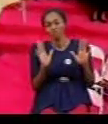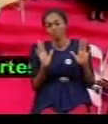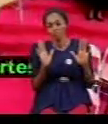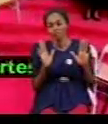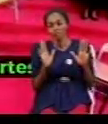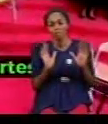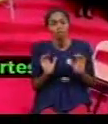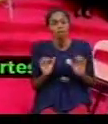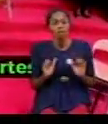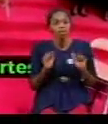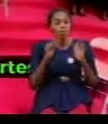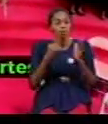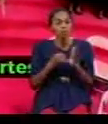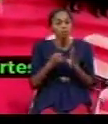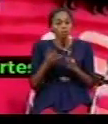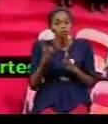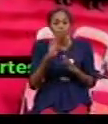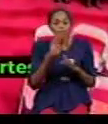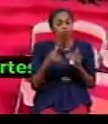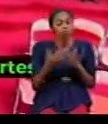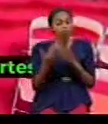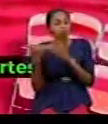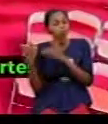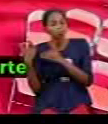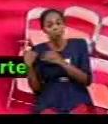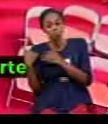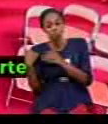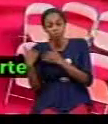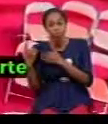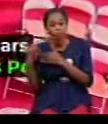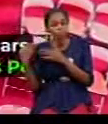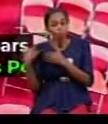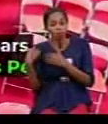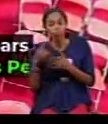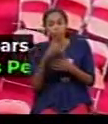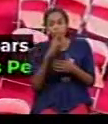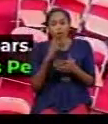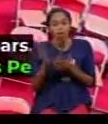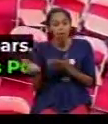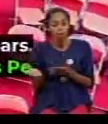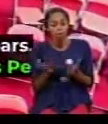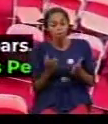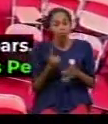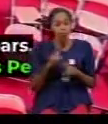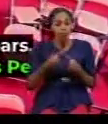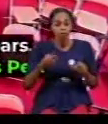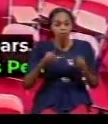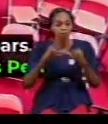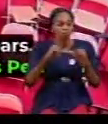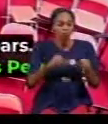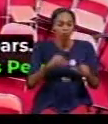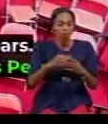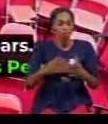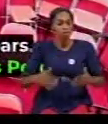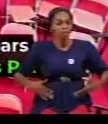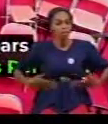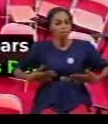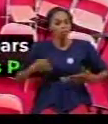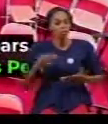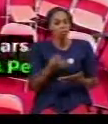up. All your burdens, give it up. Because you can't go on with a life of wasted